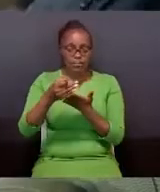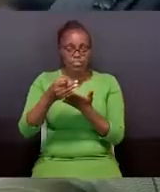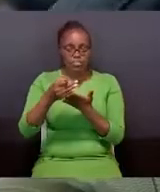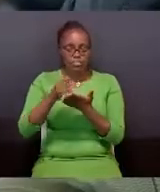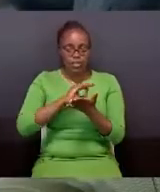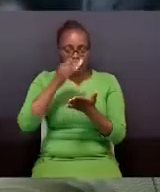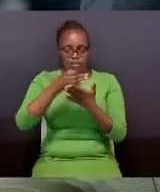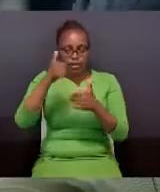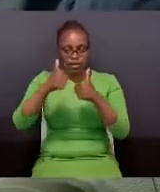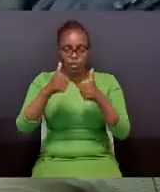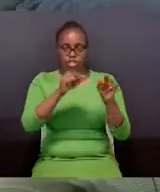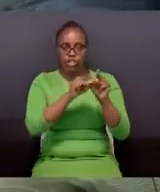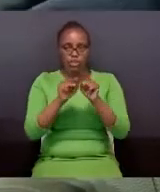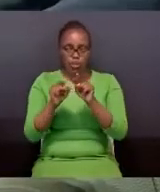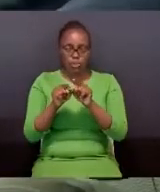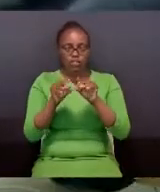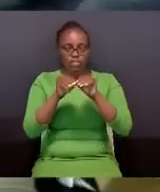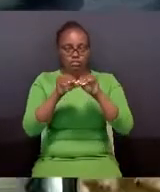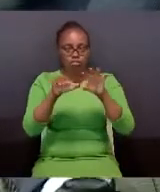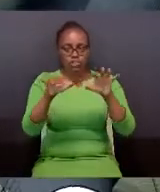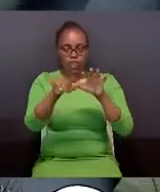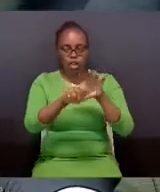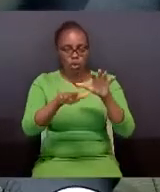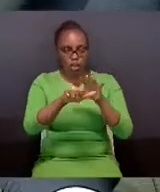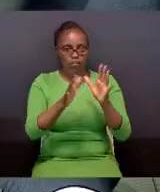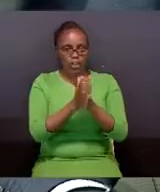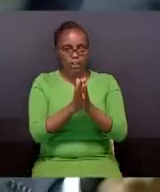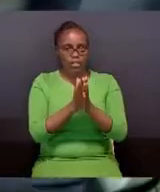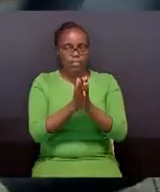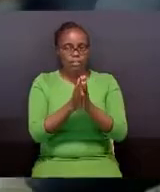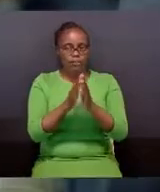a fund that is also decentralized to those levels